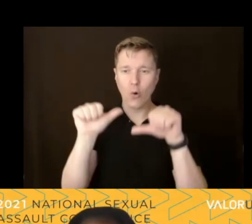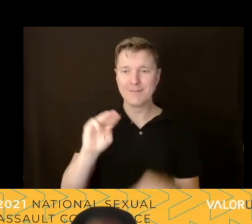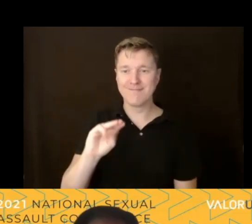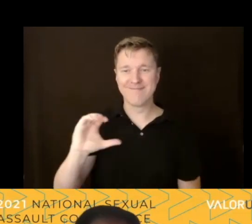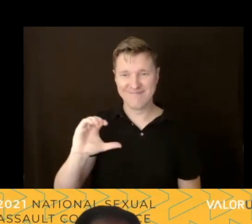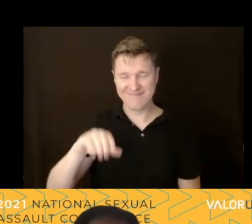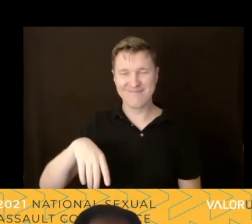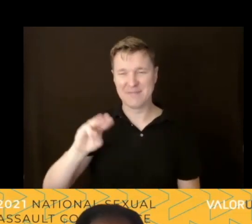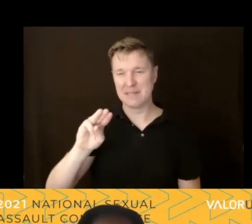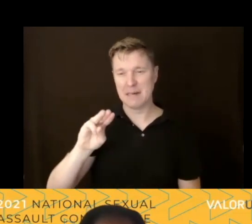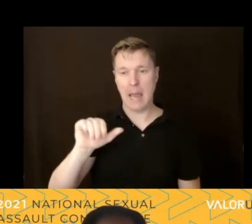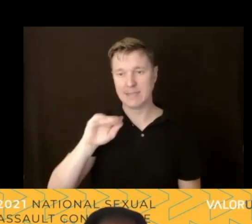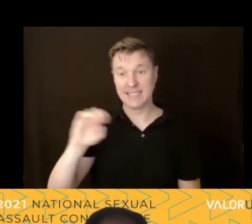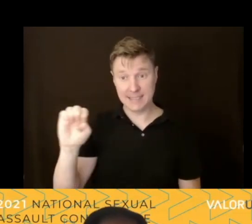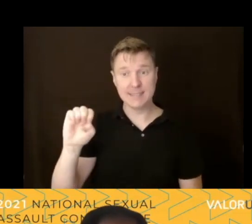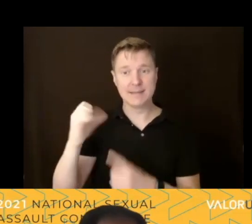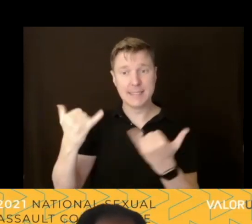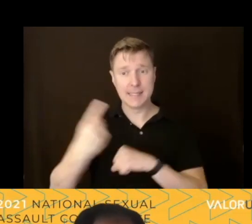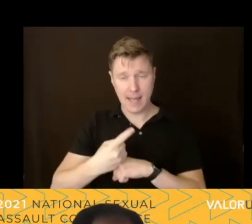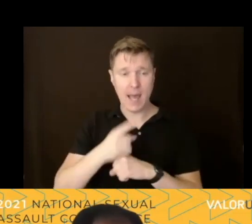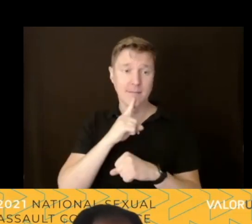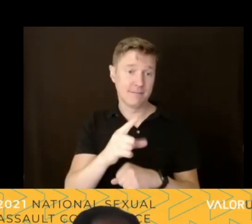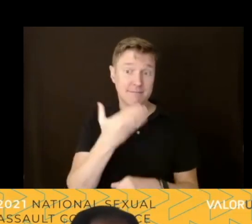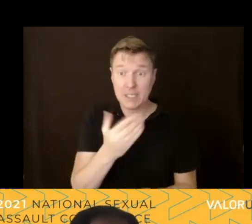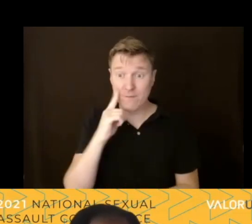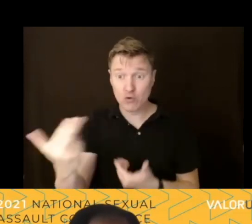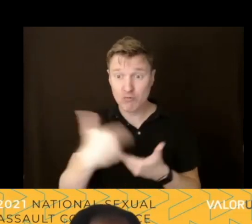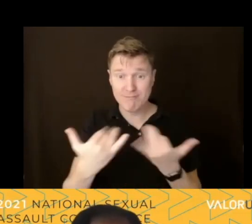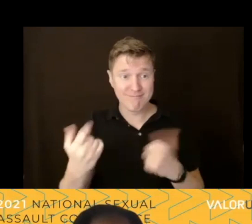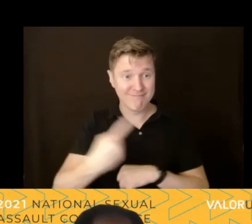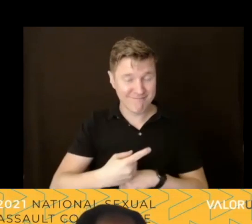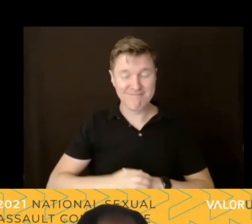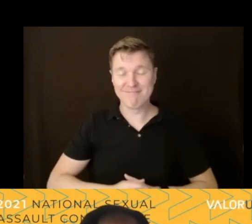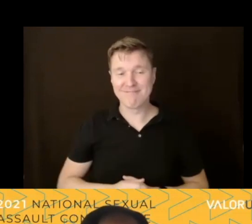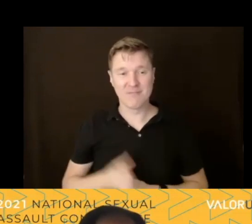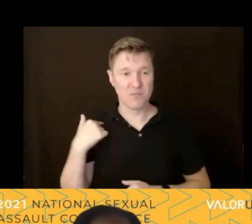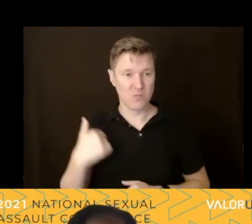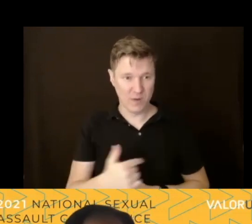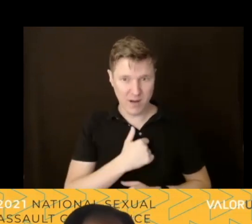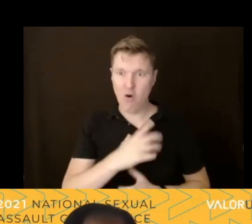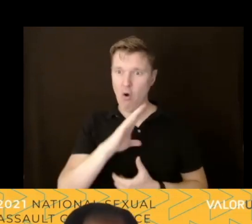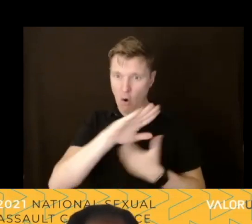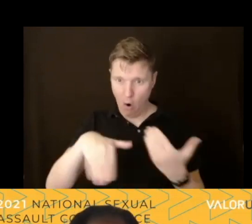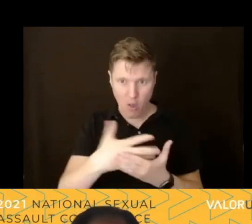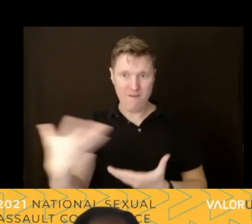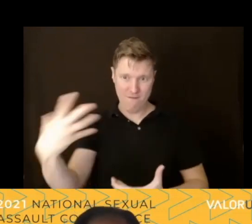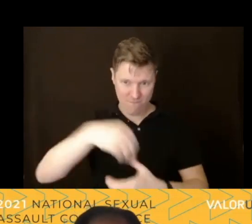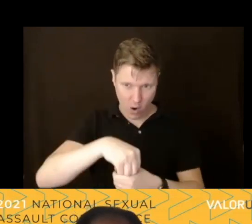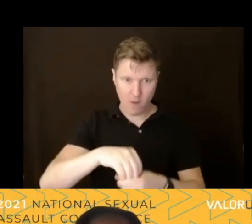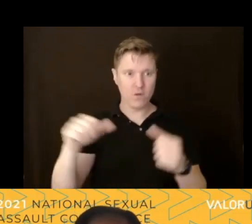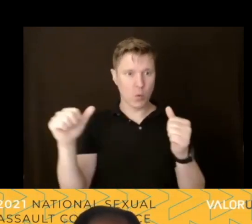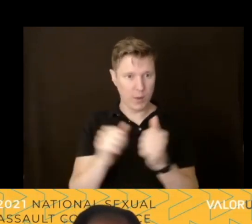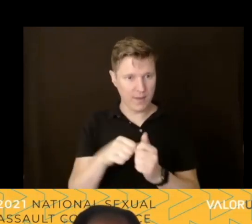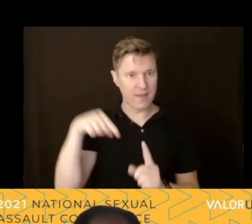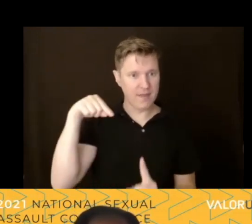I'd like to thank you all for joining us on today's session. We are all part of the solution, partnering with sectors, systems,